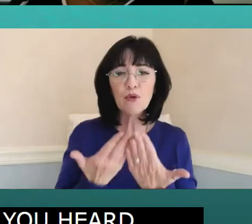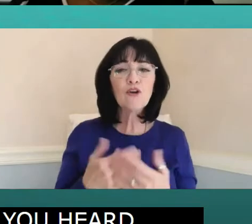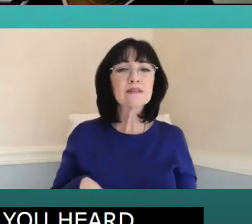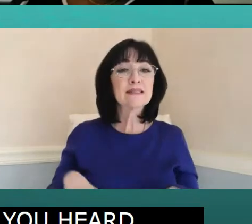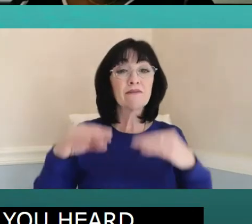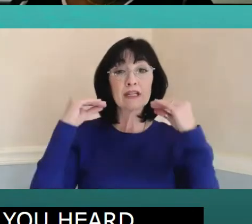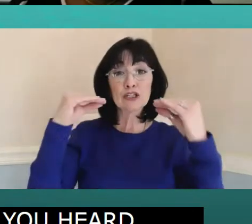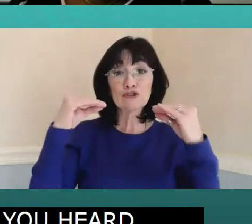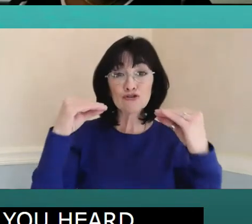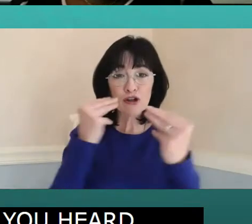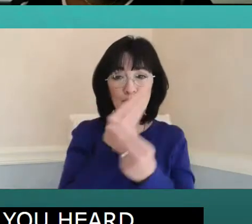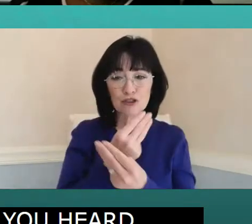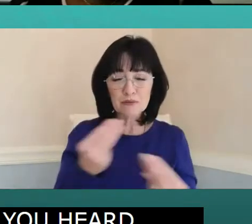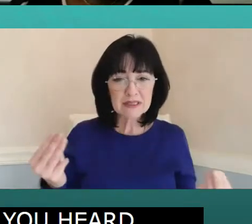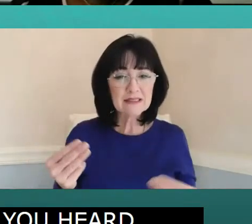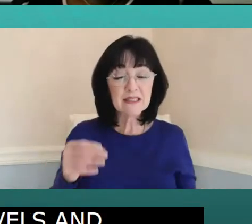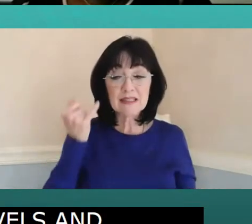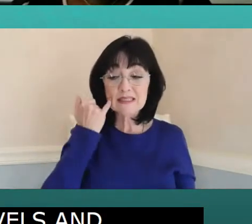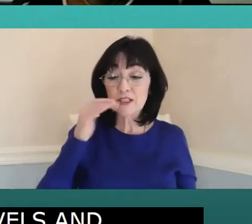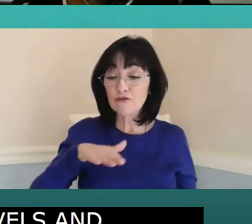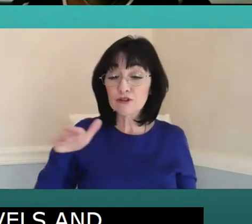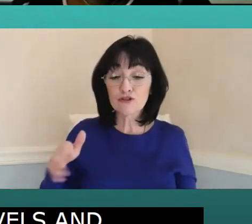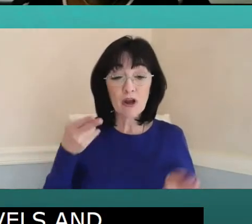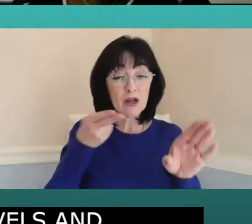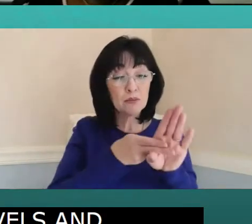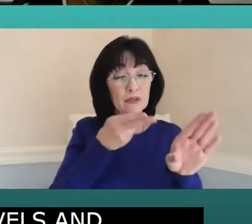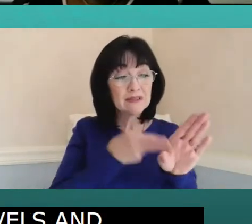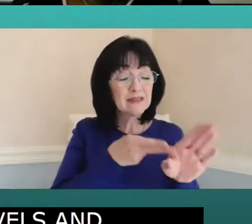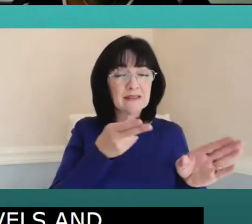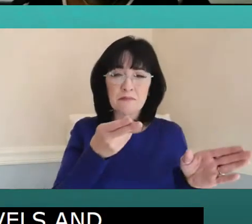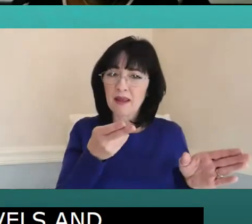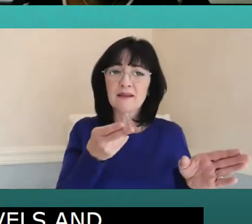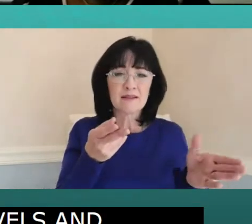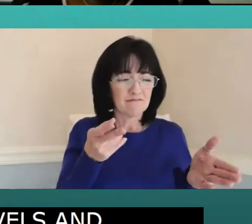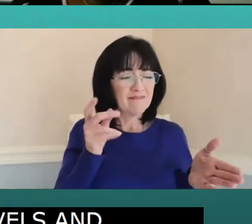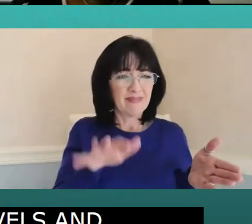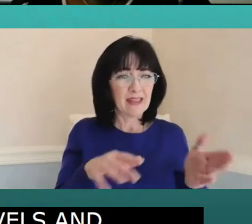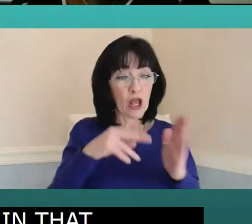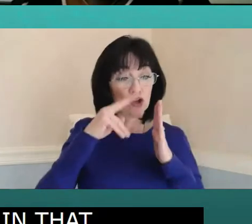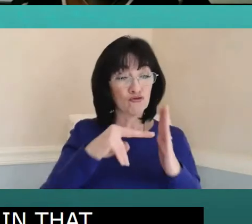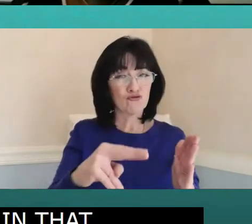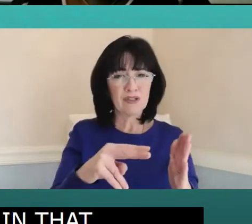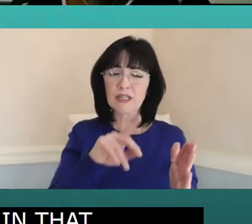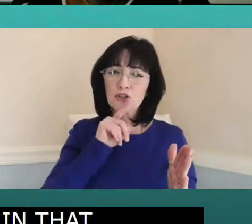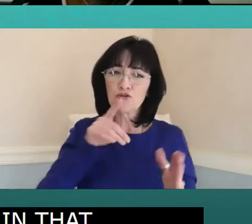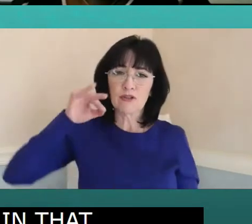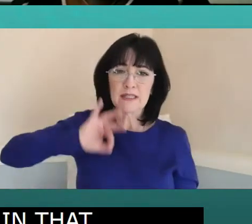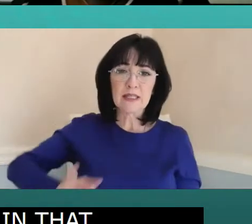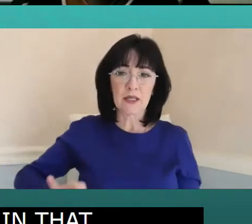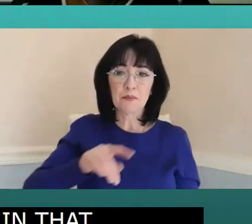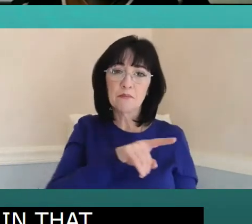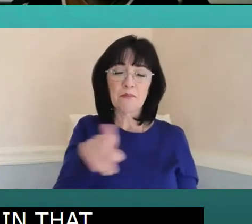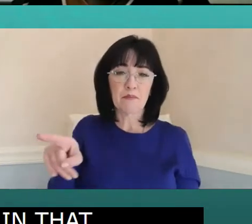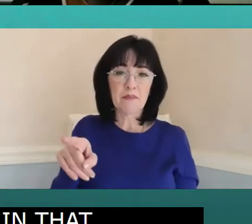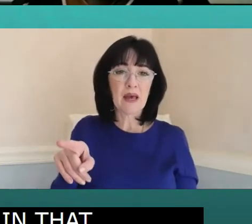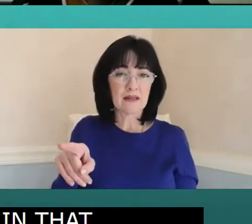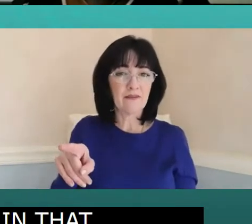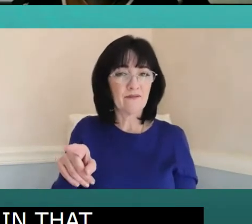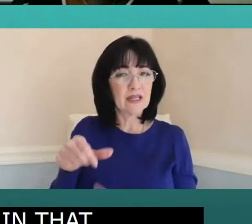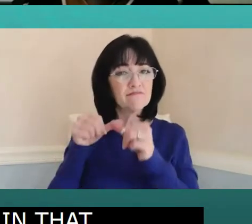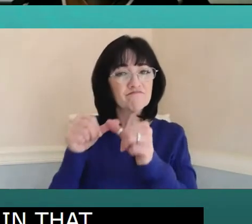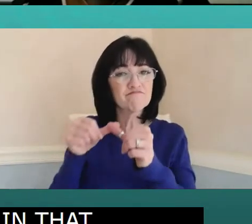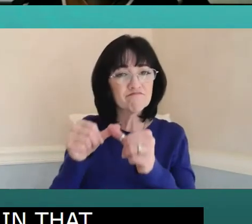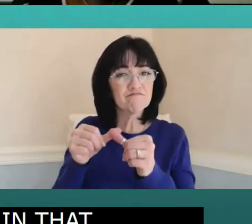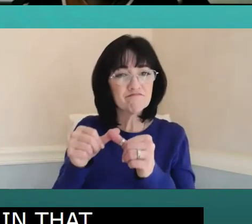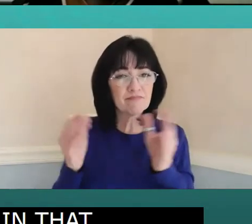child participation in that reading process is truly beneficial and keeps up the skills for all of our kids